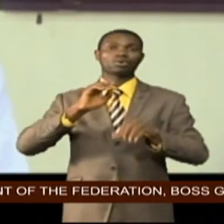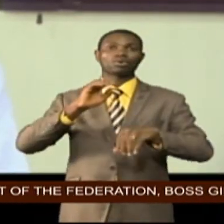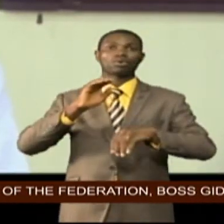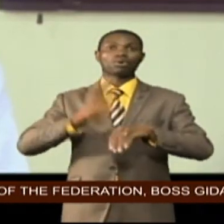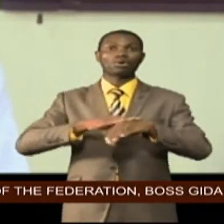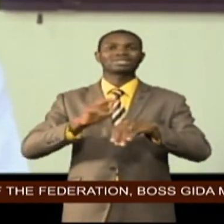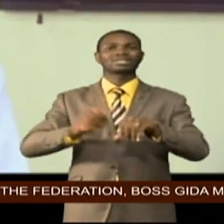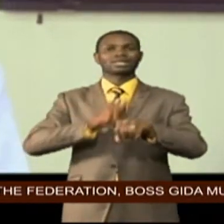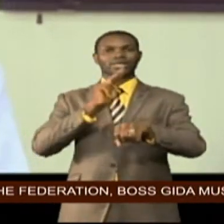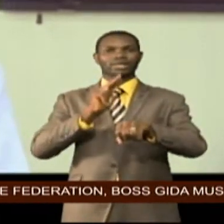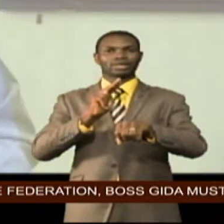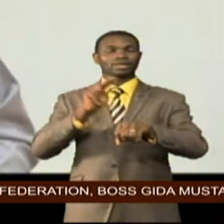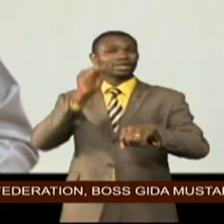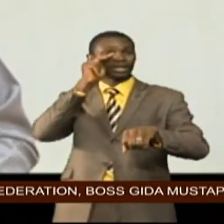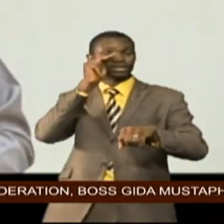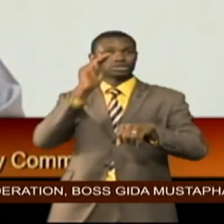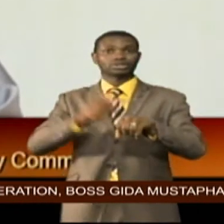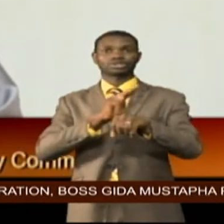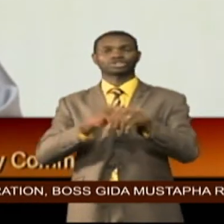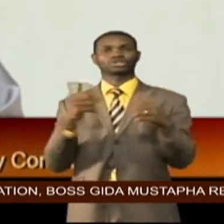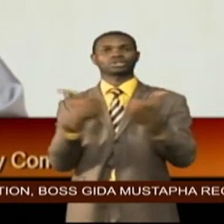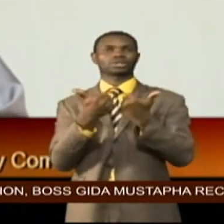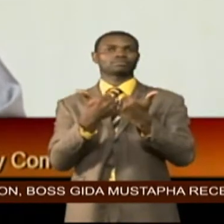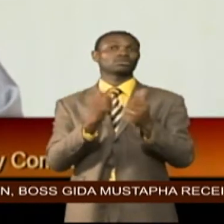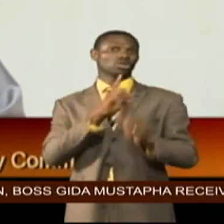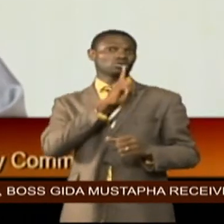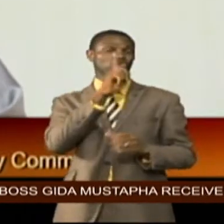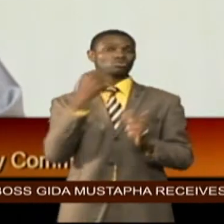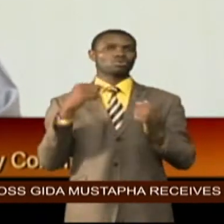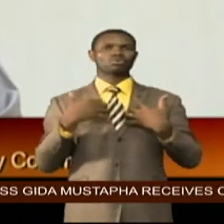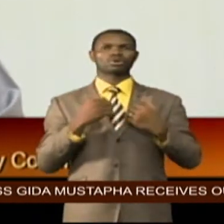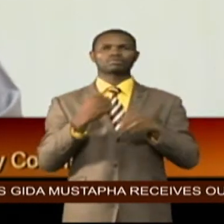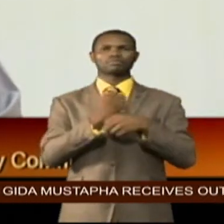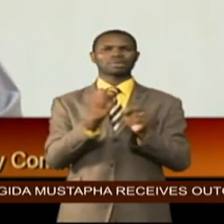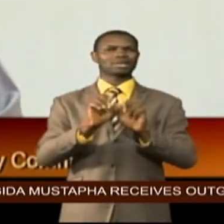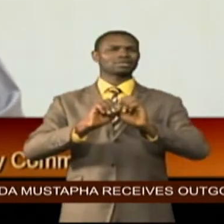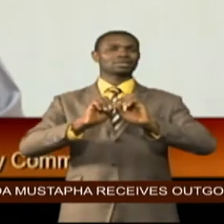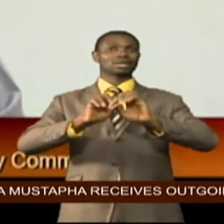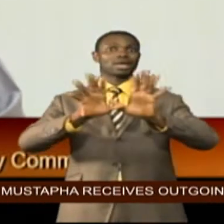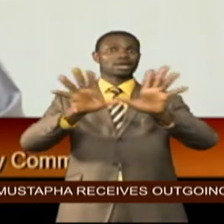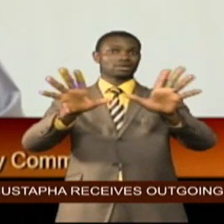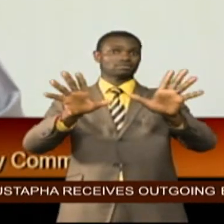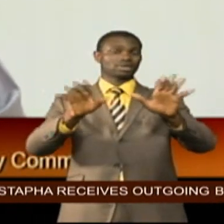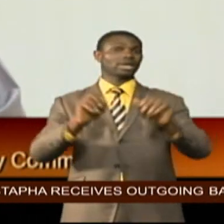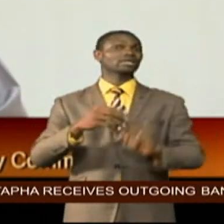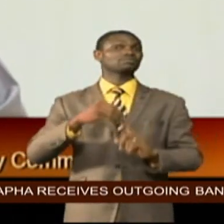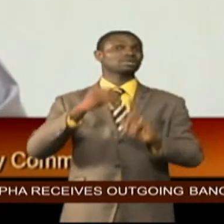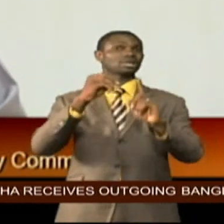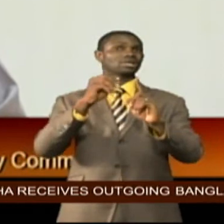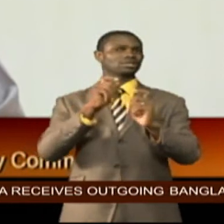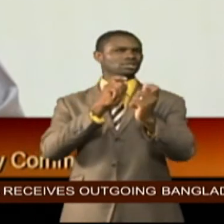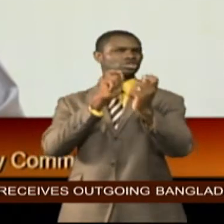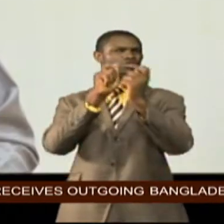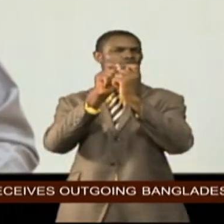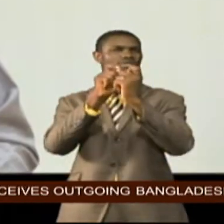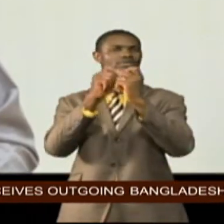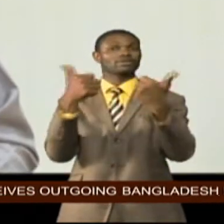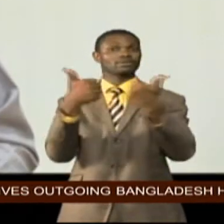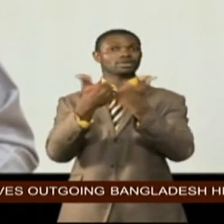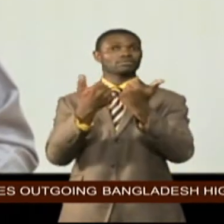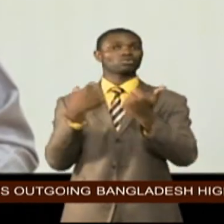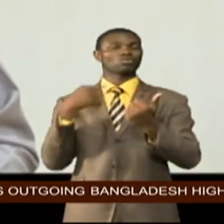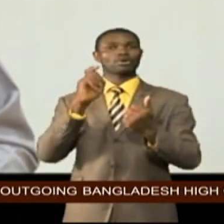steaming in the pipeline. Because of the transparency of this particular game, we have to be able